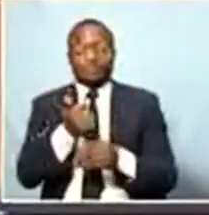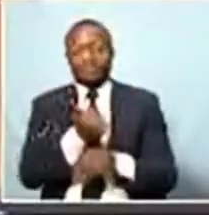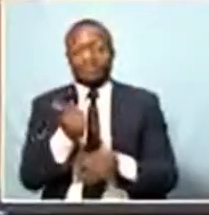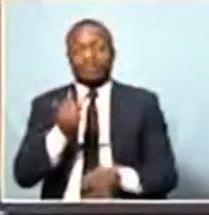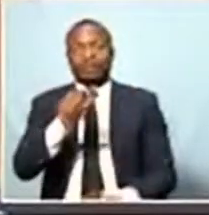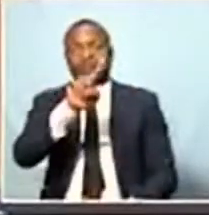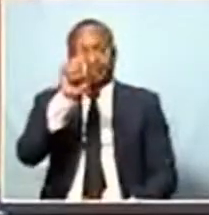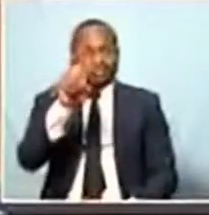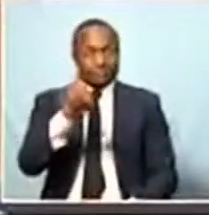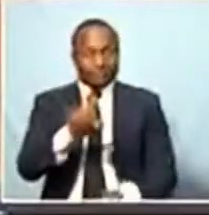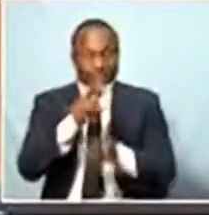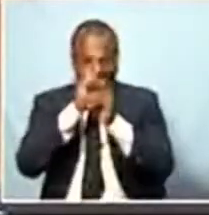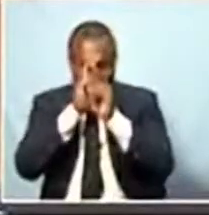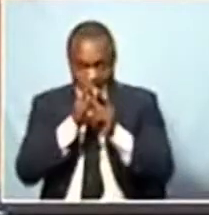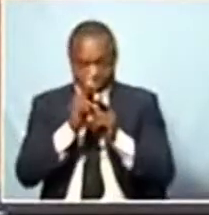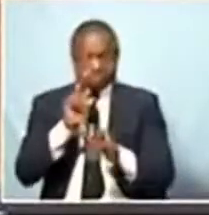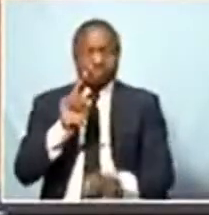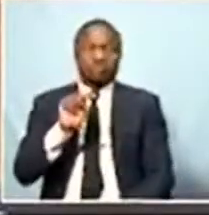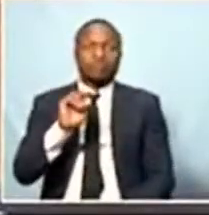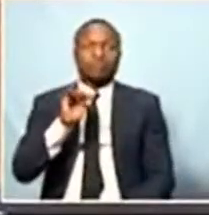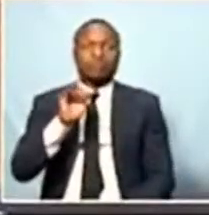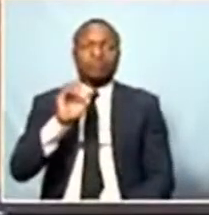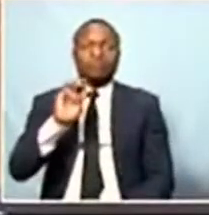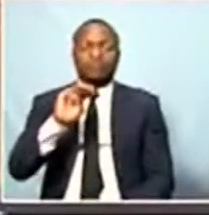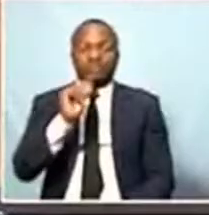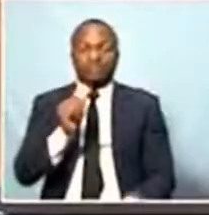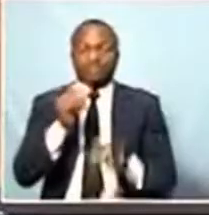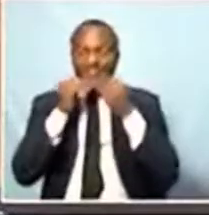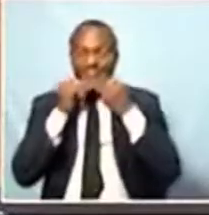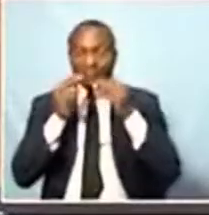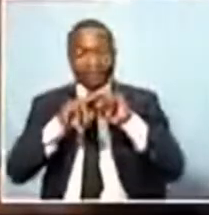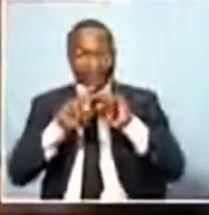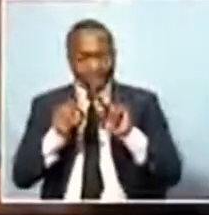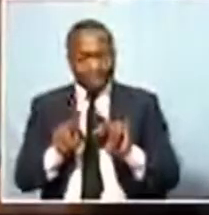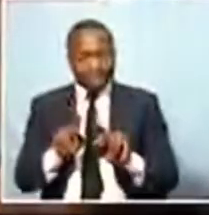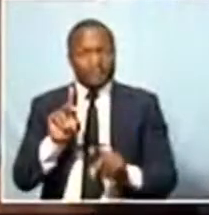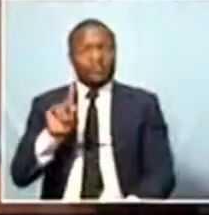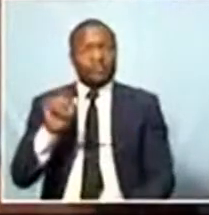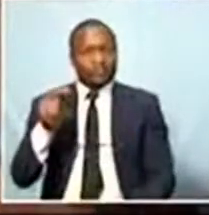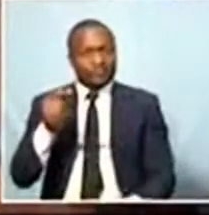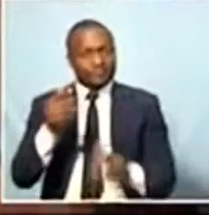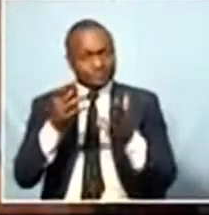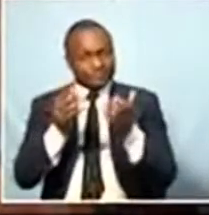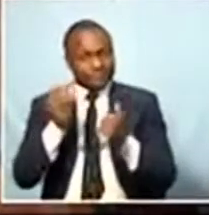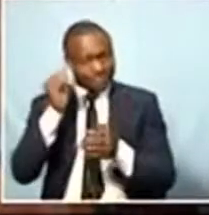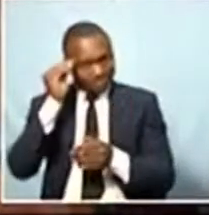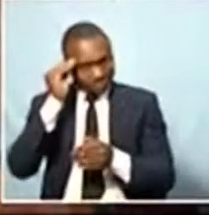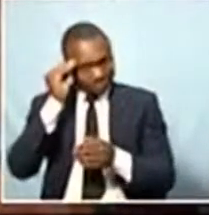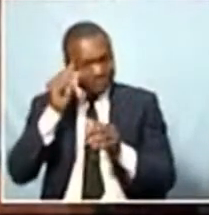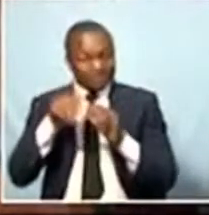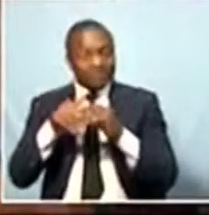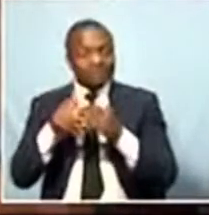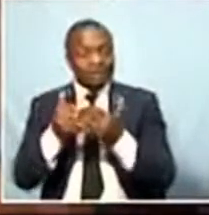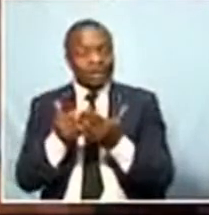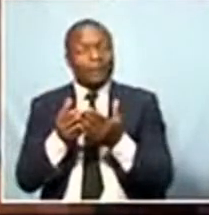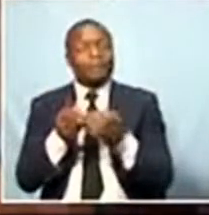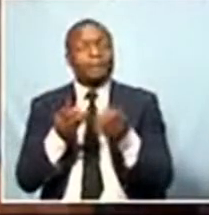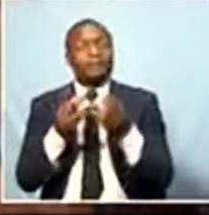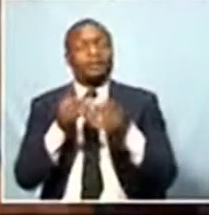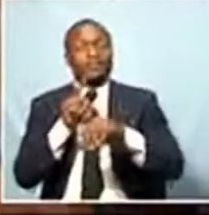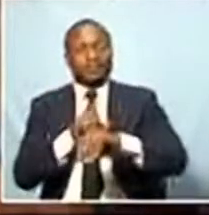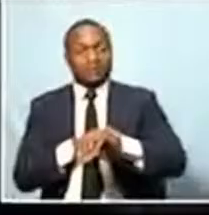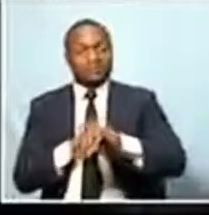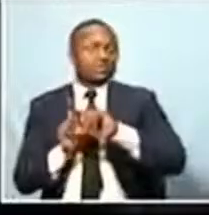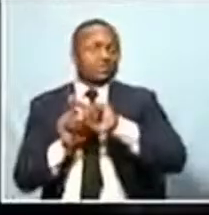questions? Honorable Nyemba. Thank you, Chair. DG, I just want to find out how often do you go